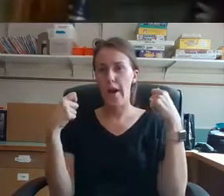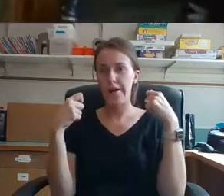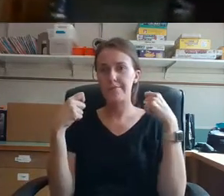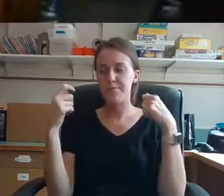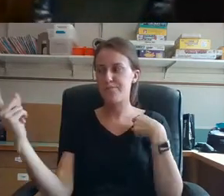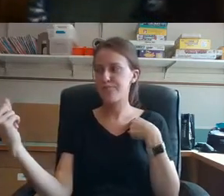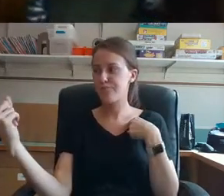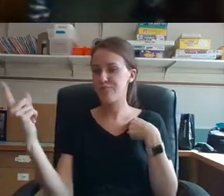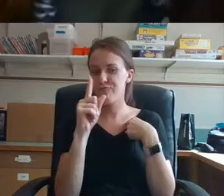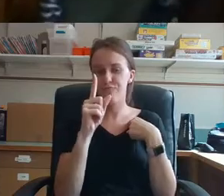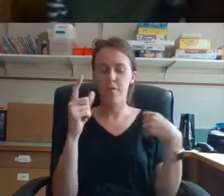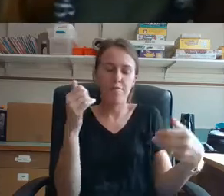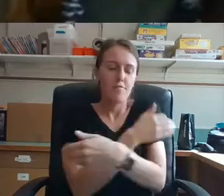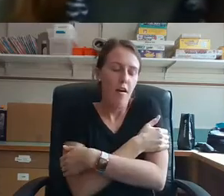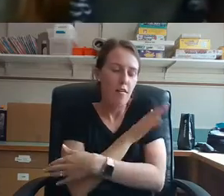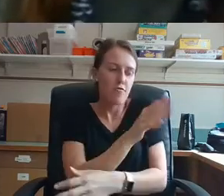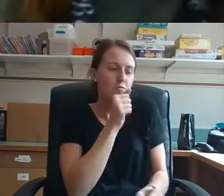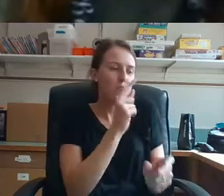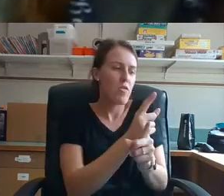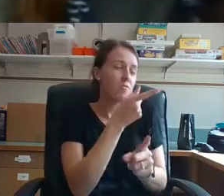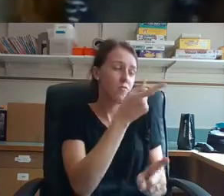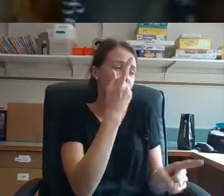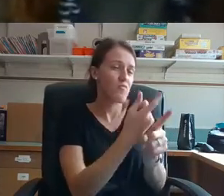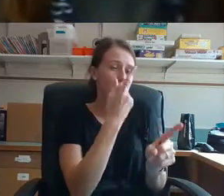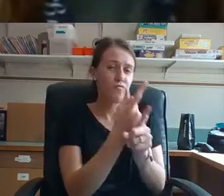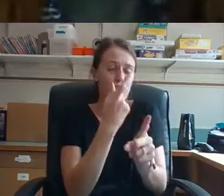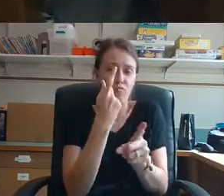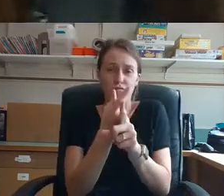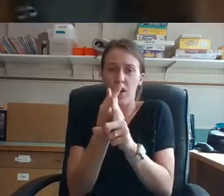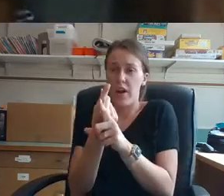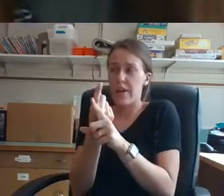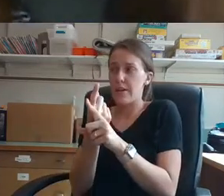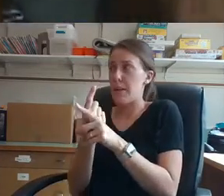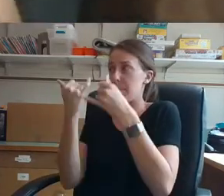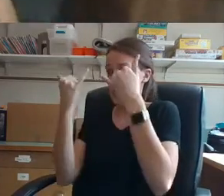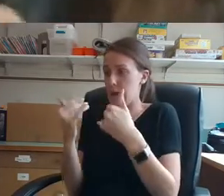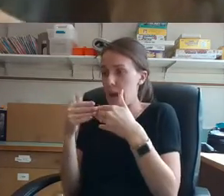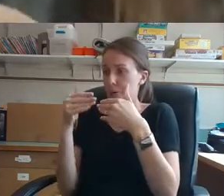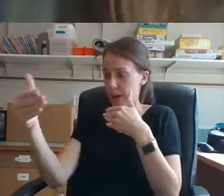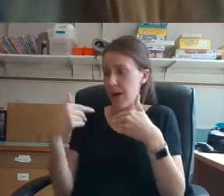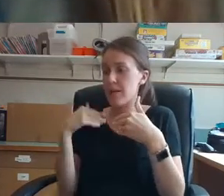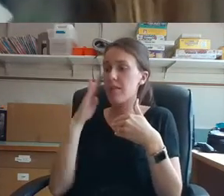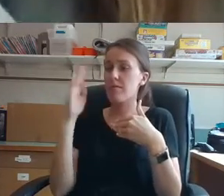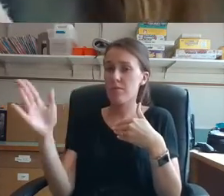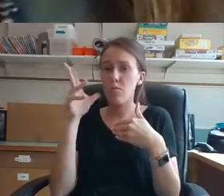hug. You were right, she said, but I will from now on.